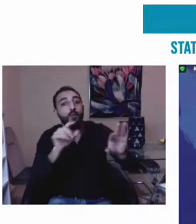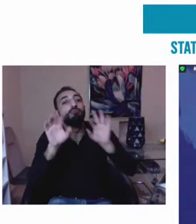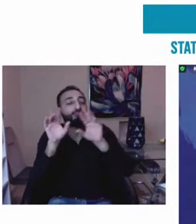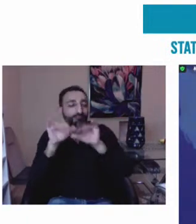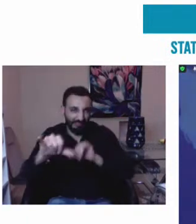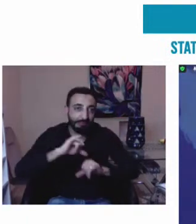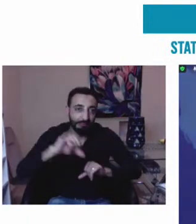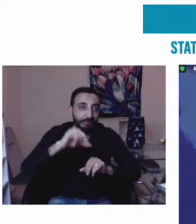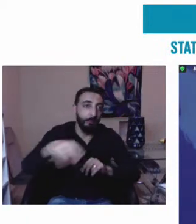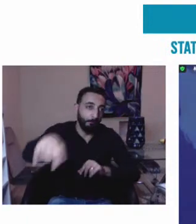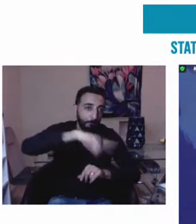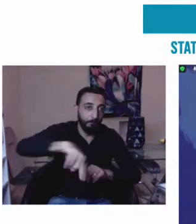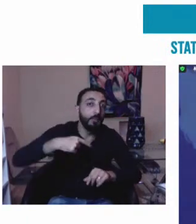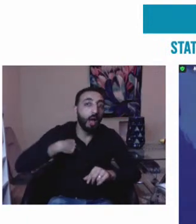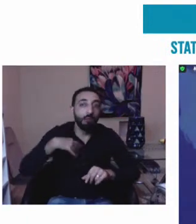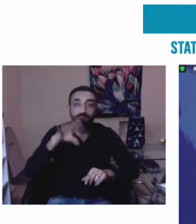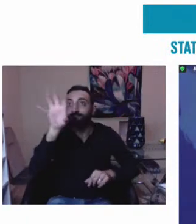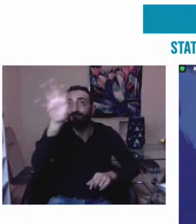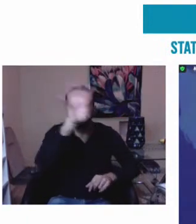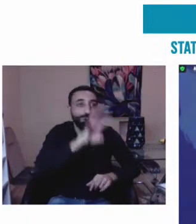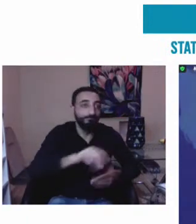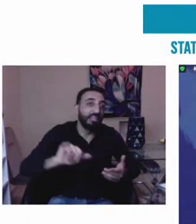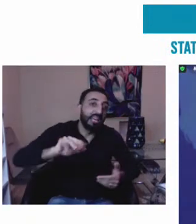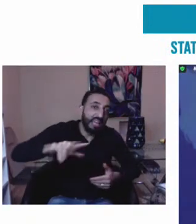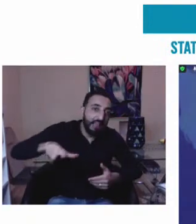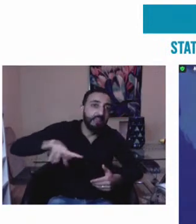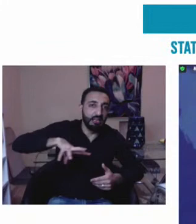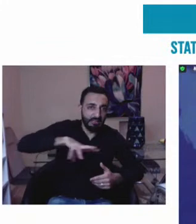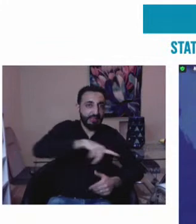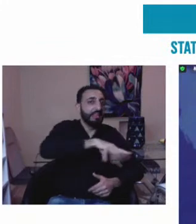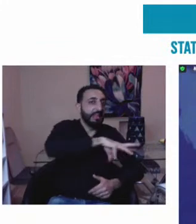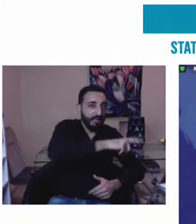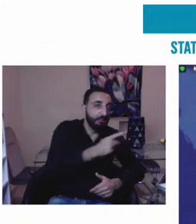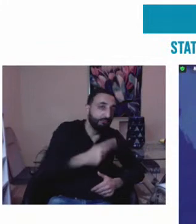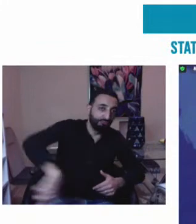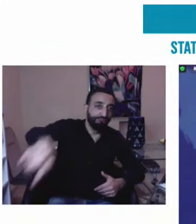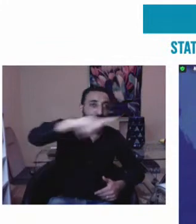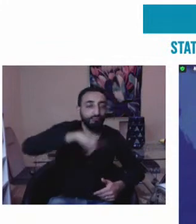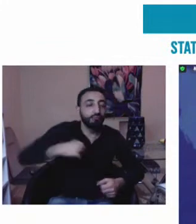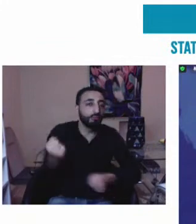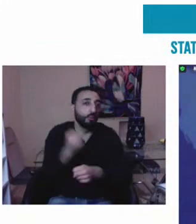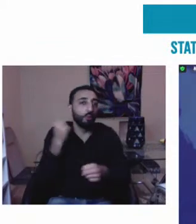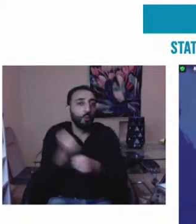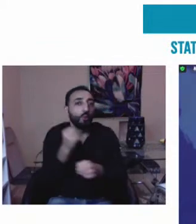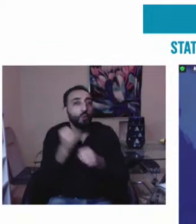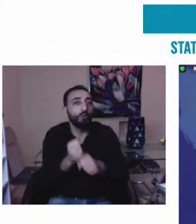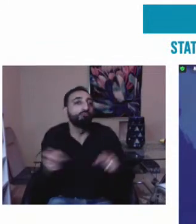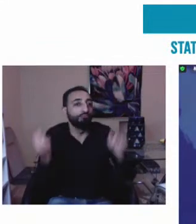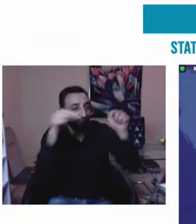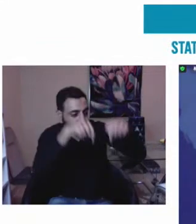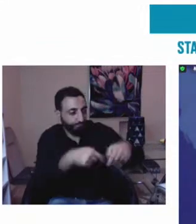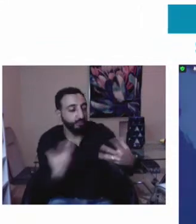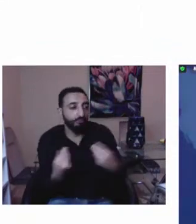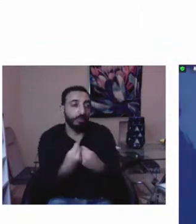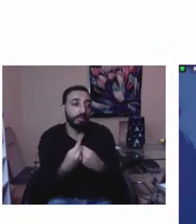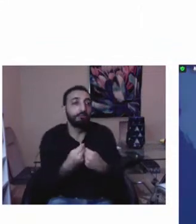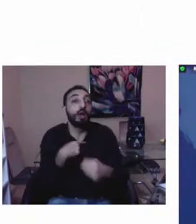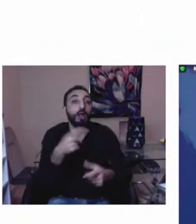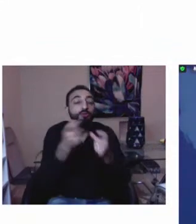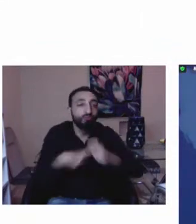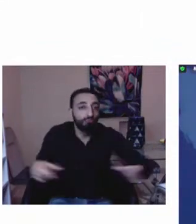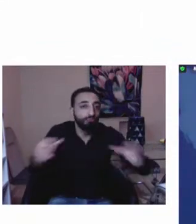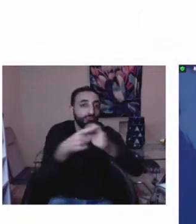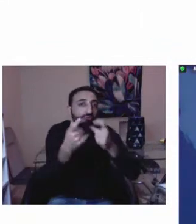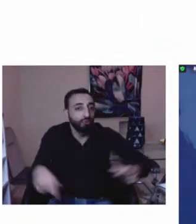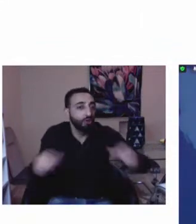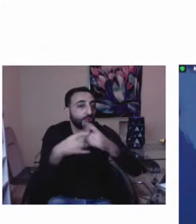and generations. This meeting and this panel is a well-placed contribution. I'm